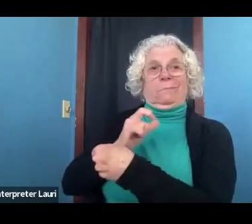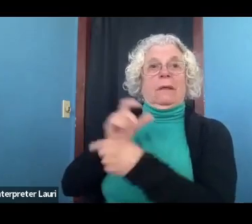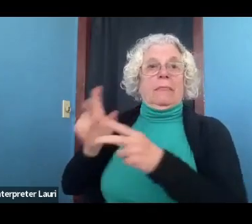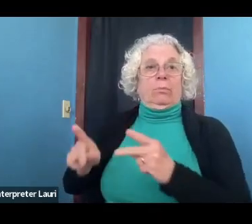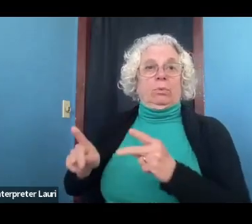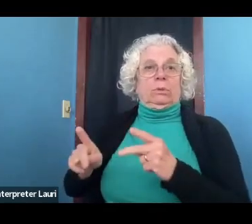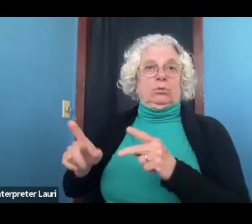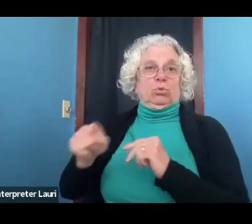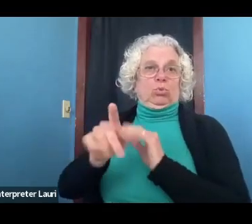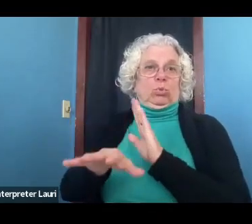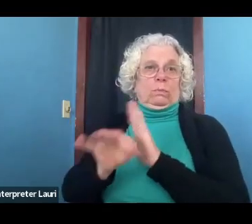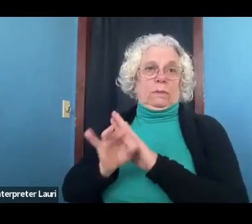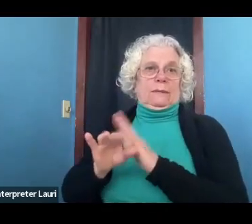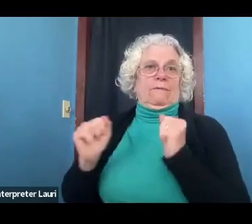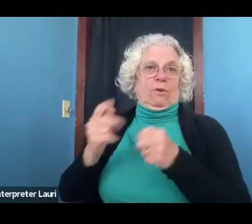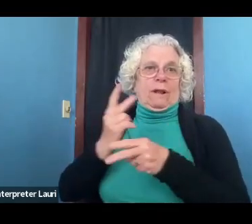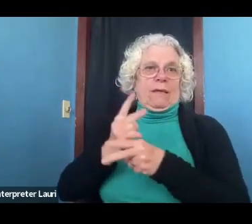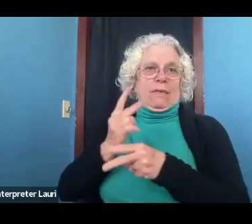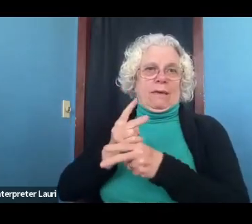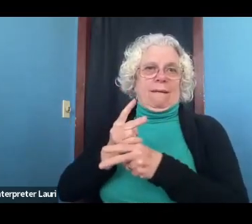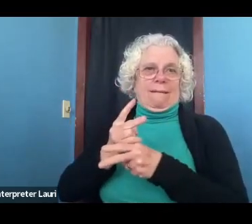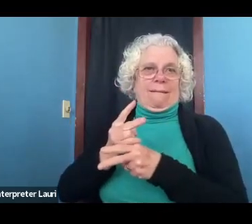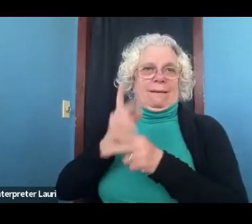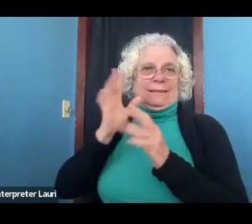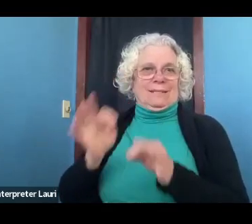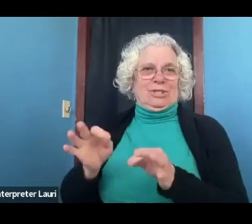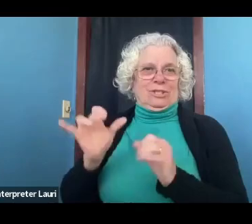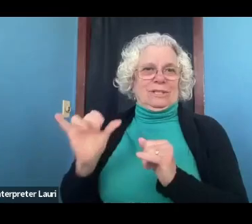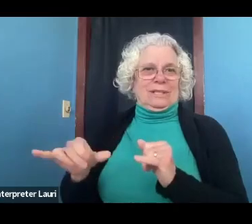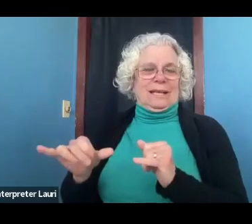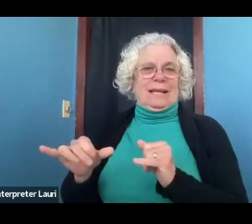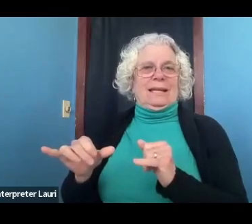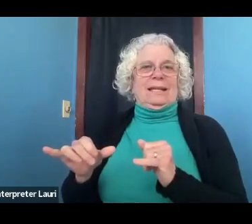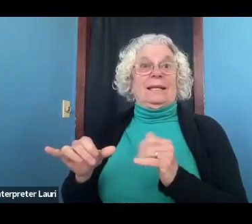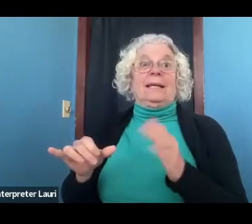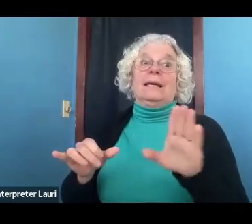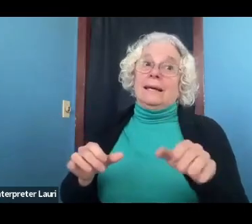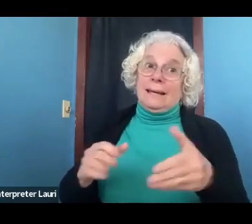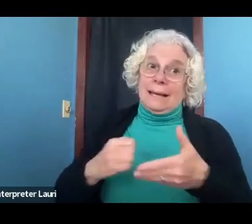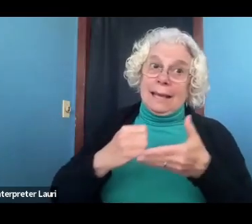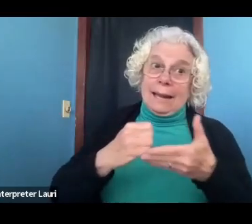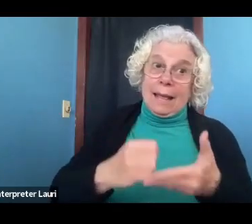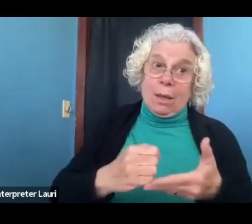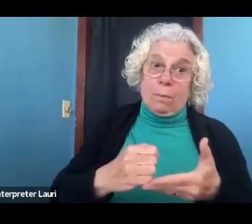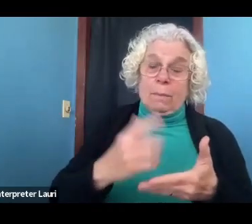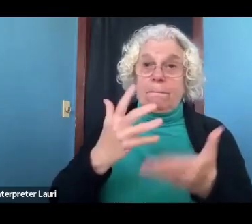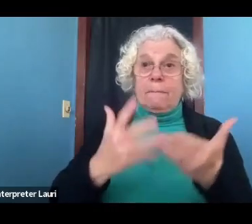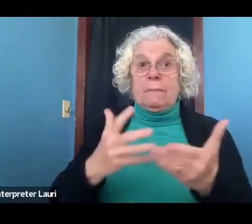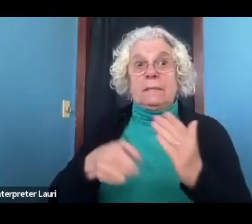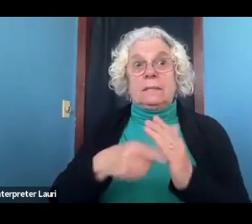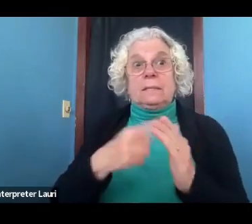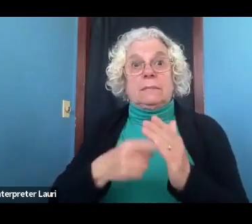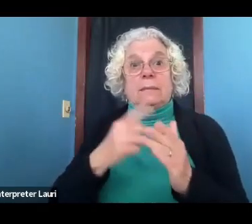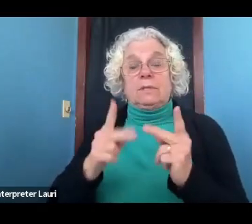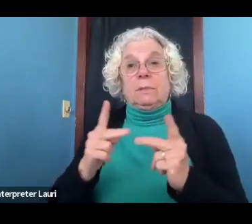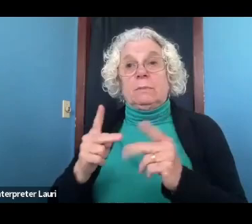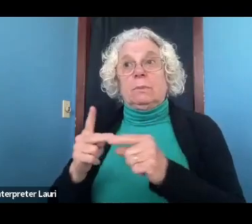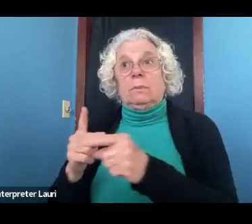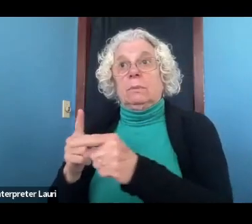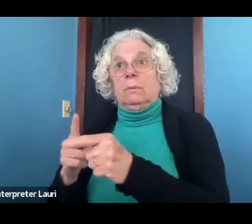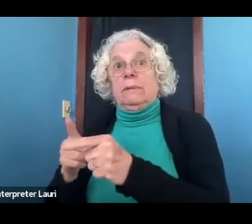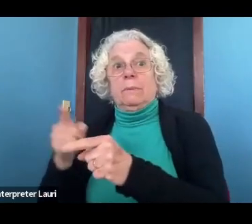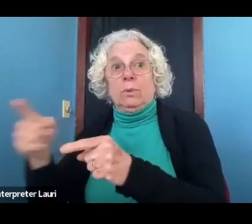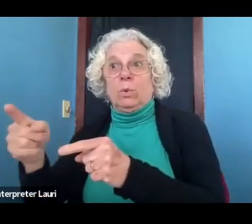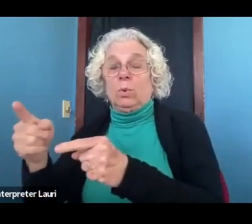position. It's very useful when you have a blended family with adult children from one prior